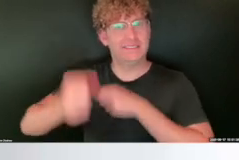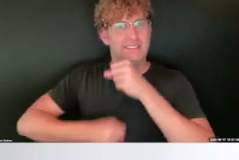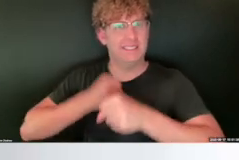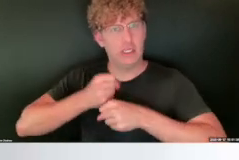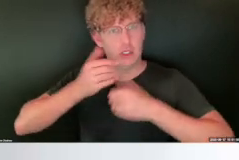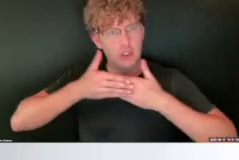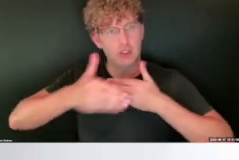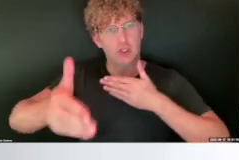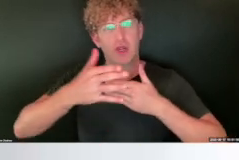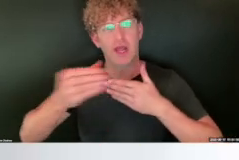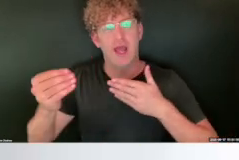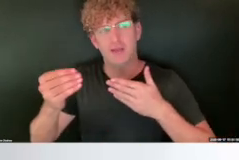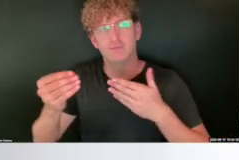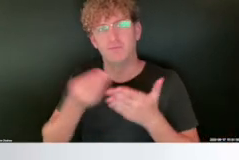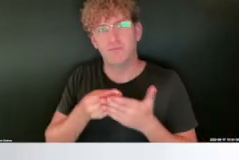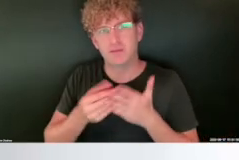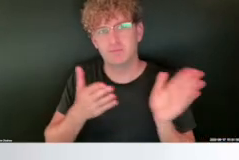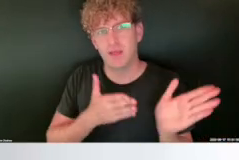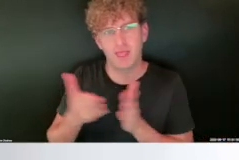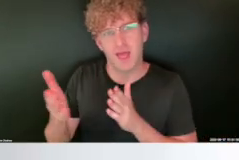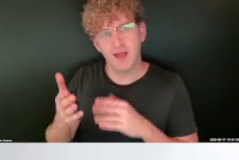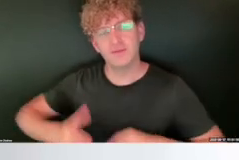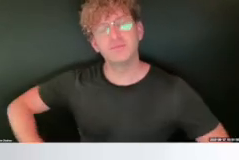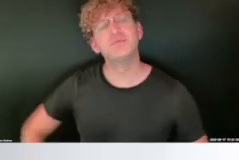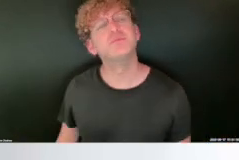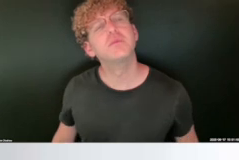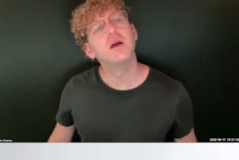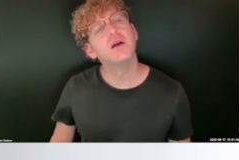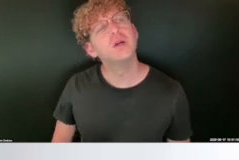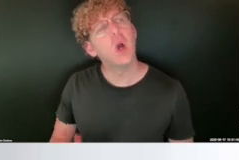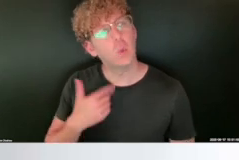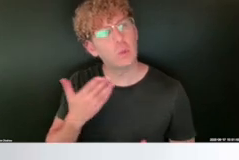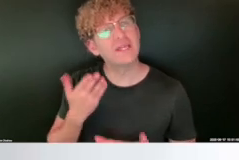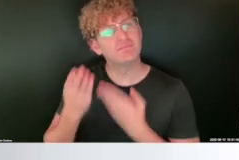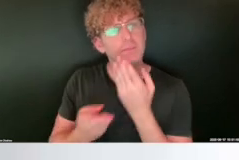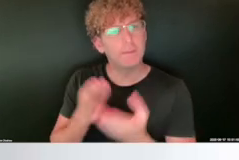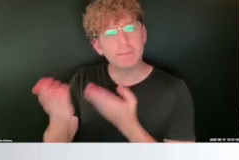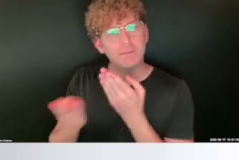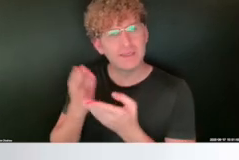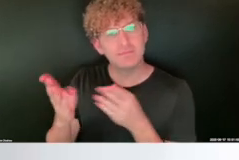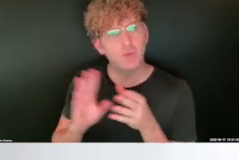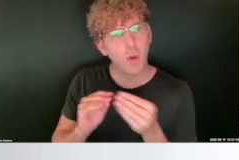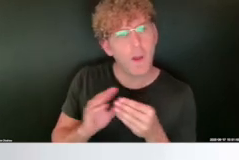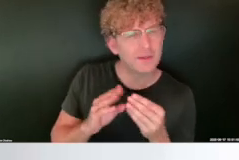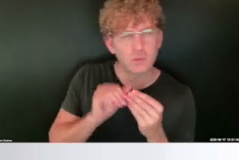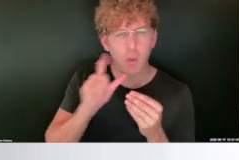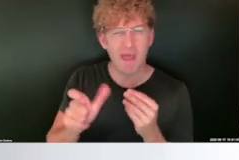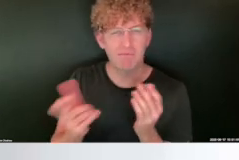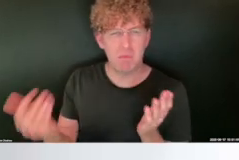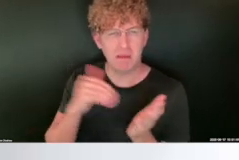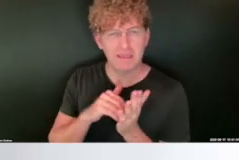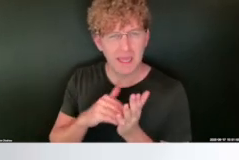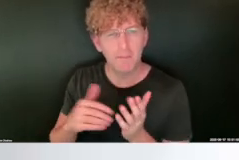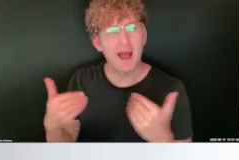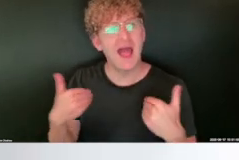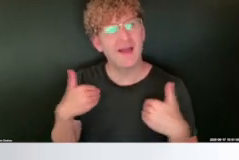plan. As we've submitted comments, I don't need to go over those again, but we do have some concerns that